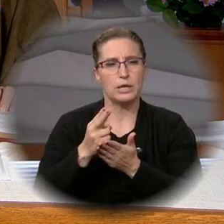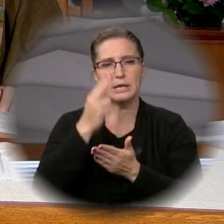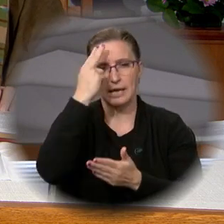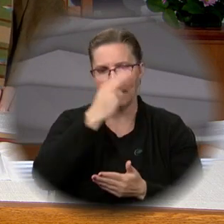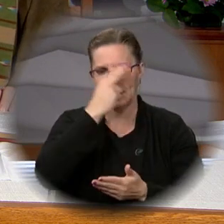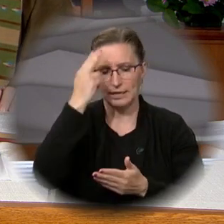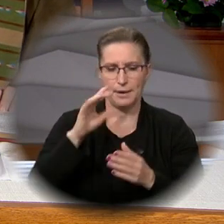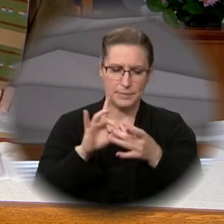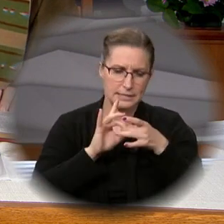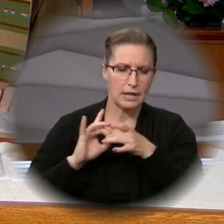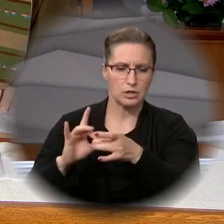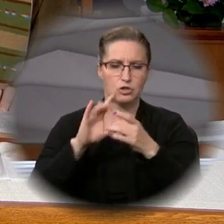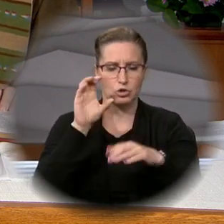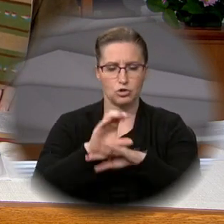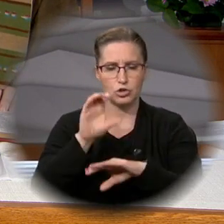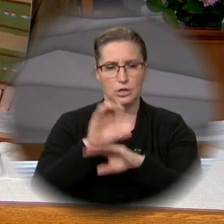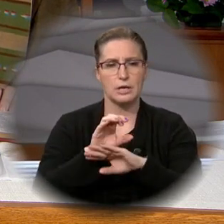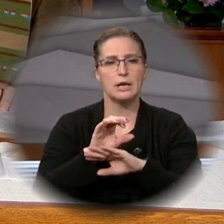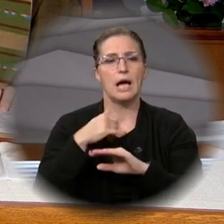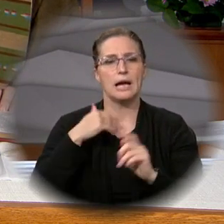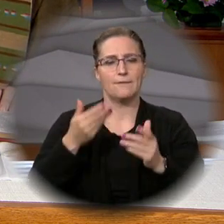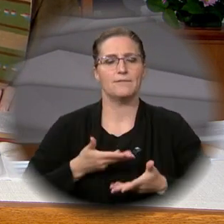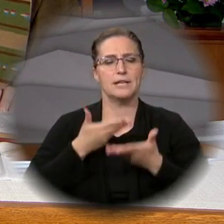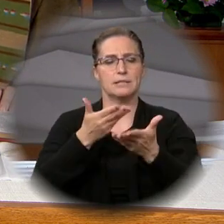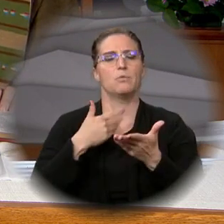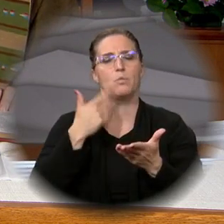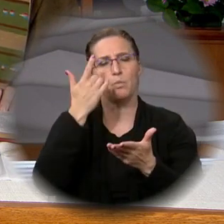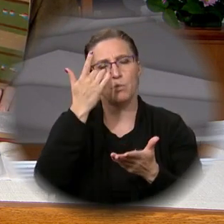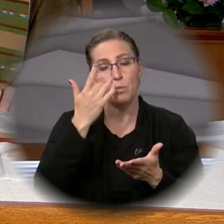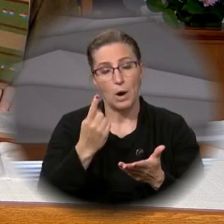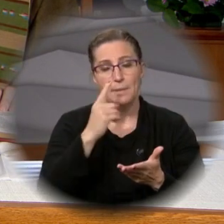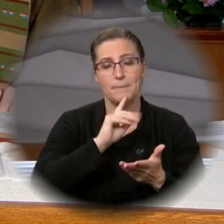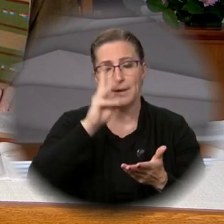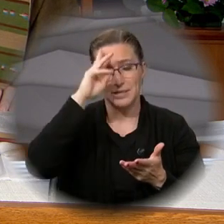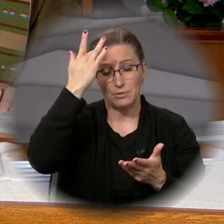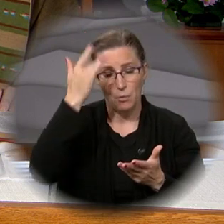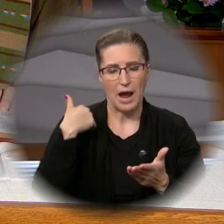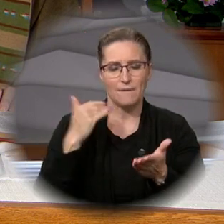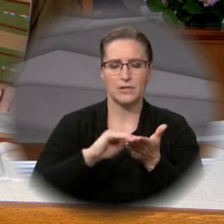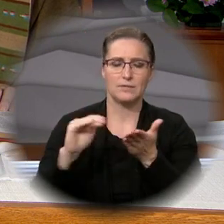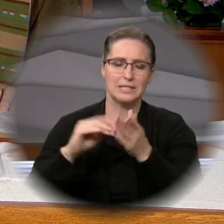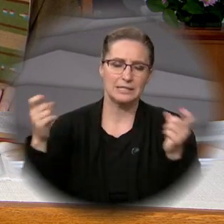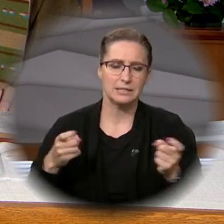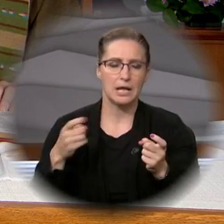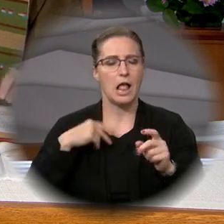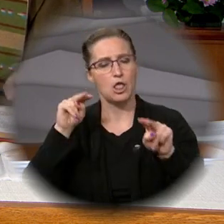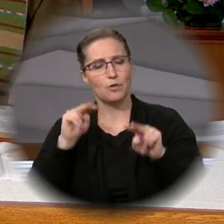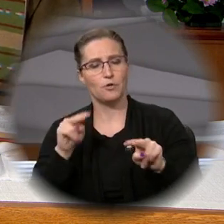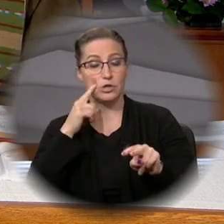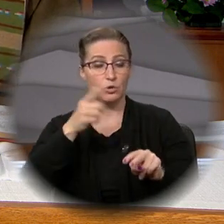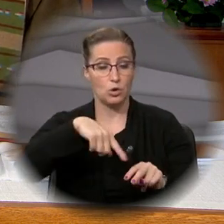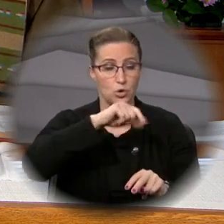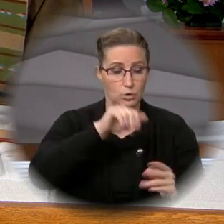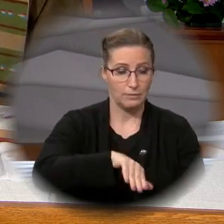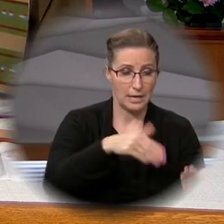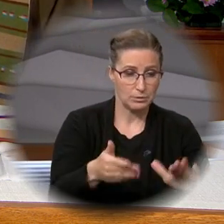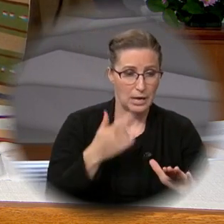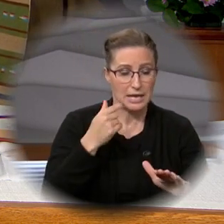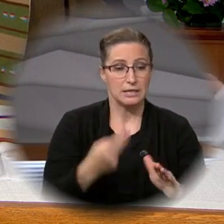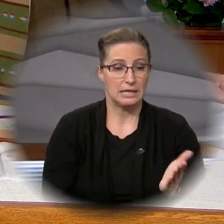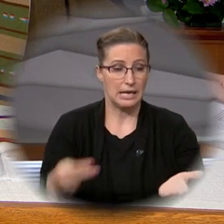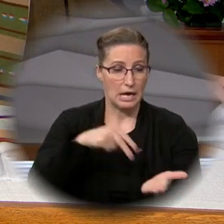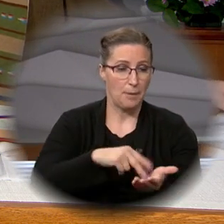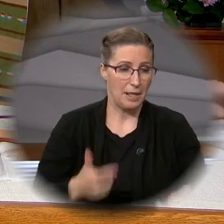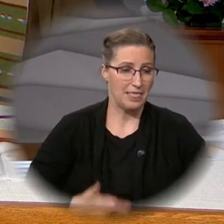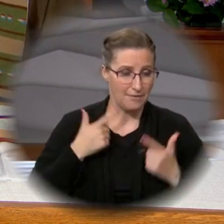one holy Catholic and apostolic church. I confess one baptism for the forgiveness of sins, and I look forward to the resurrection